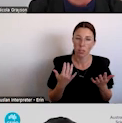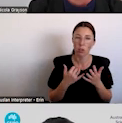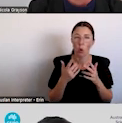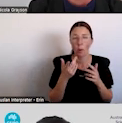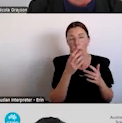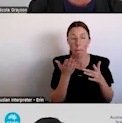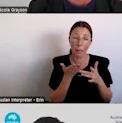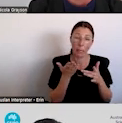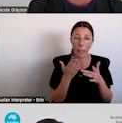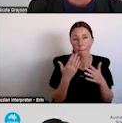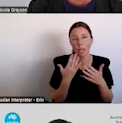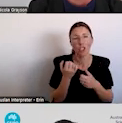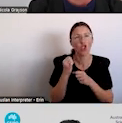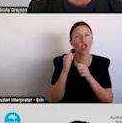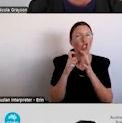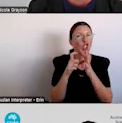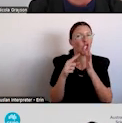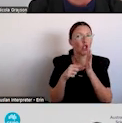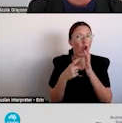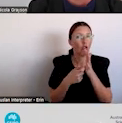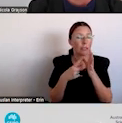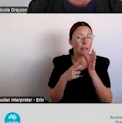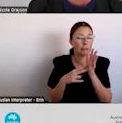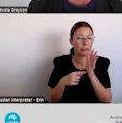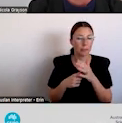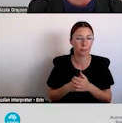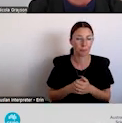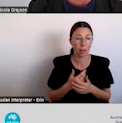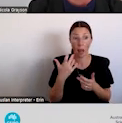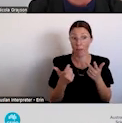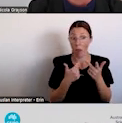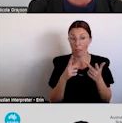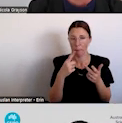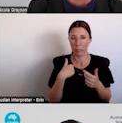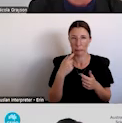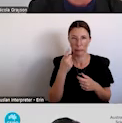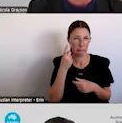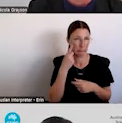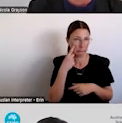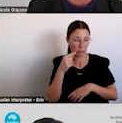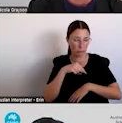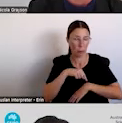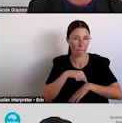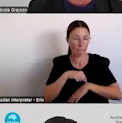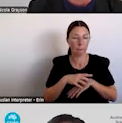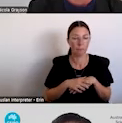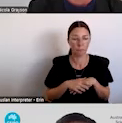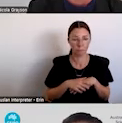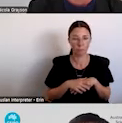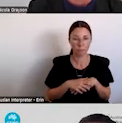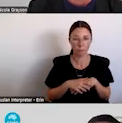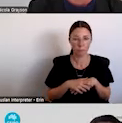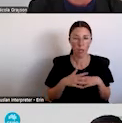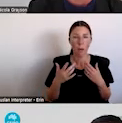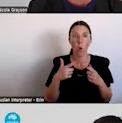deterrence. There are a few other ones. Conscious of time, I won't go into details, but considering this, and we are doing empirical